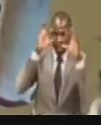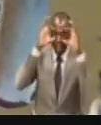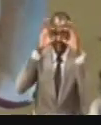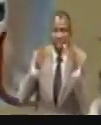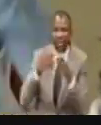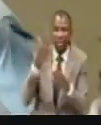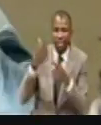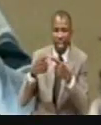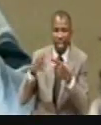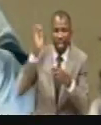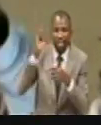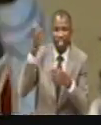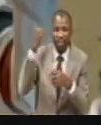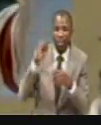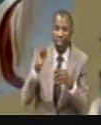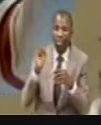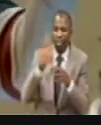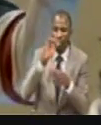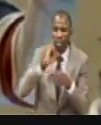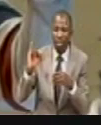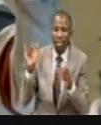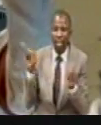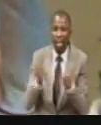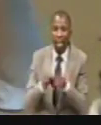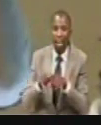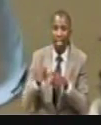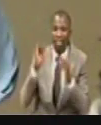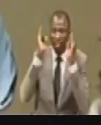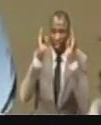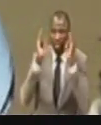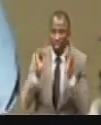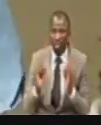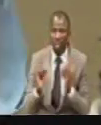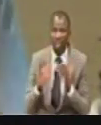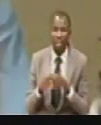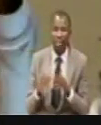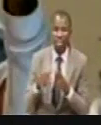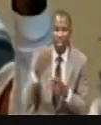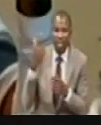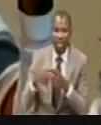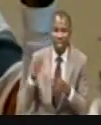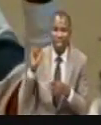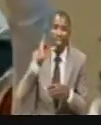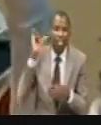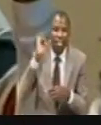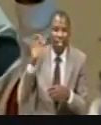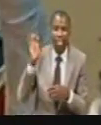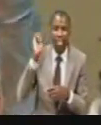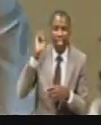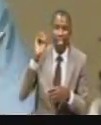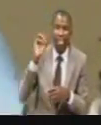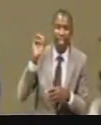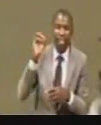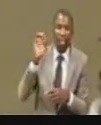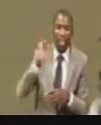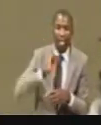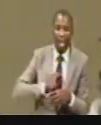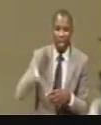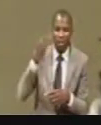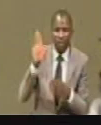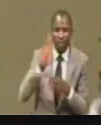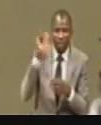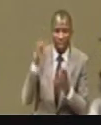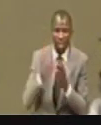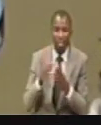in August this year. And I've been using it as I was instructed. When I want to read, I use it. Yesterday